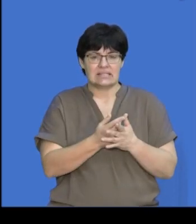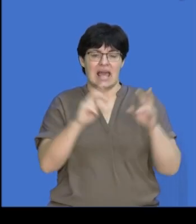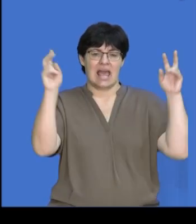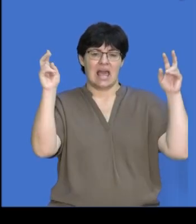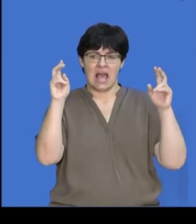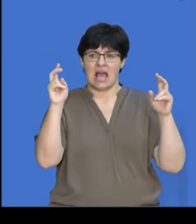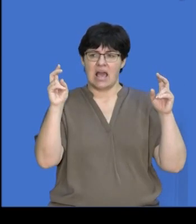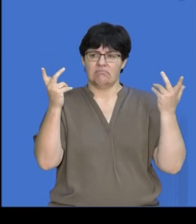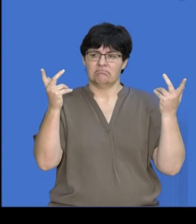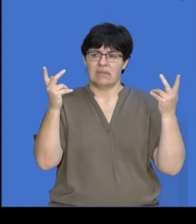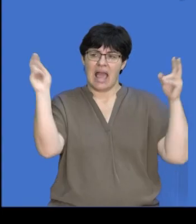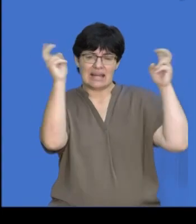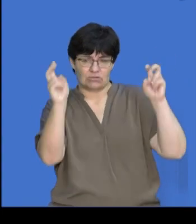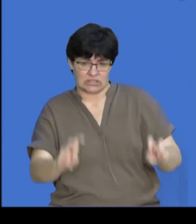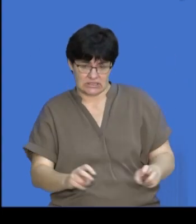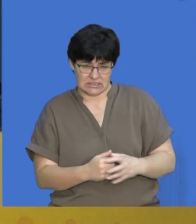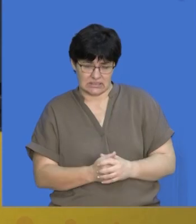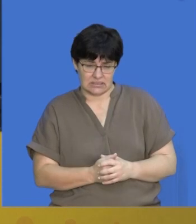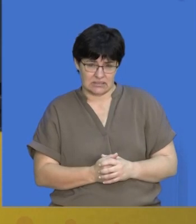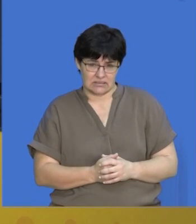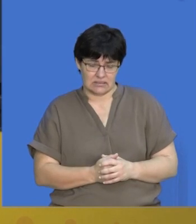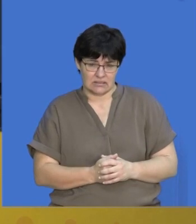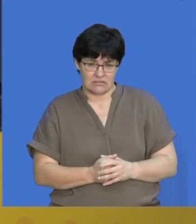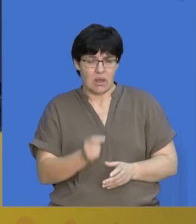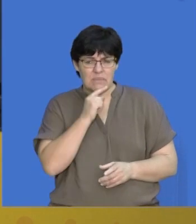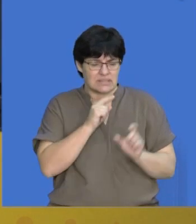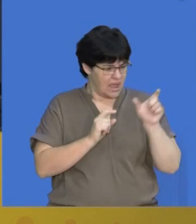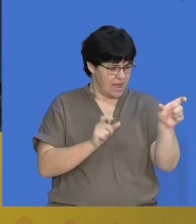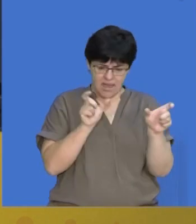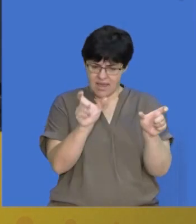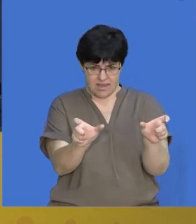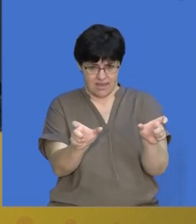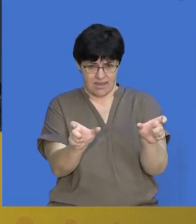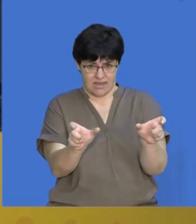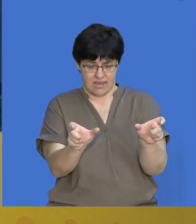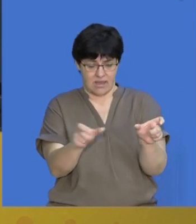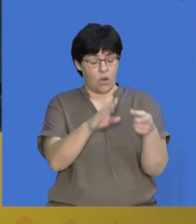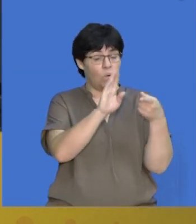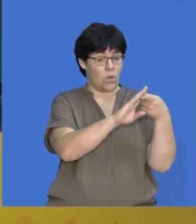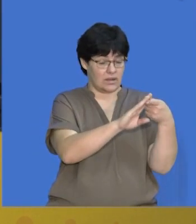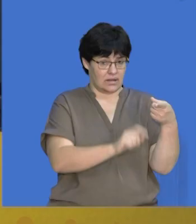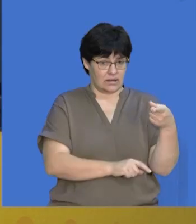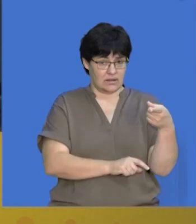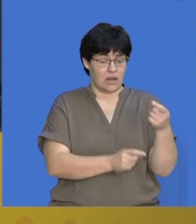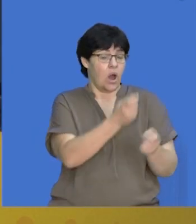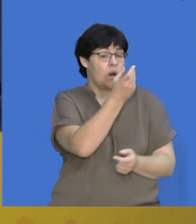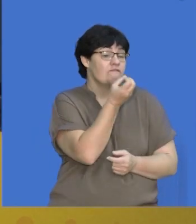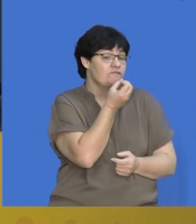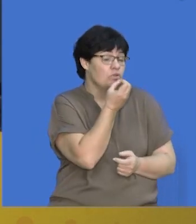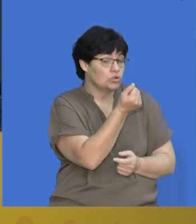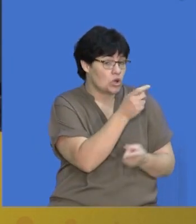electricity. Immediately I'm seeing that my paragraph has 2 parts. 1, cost of